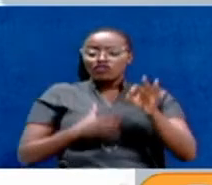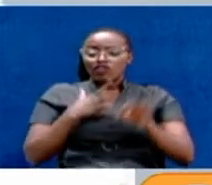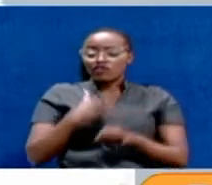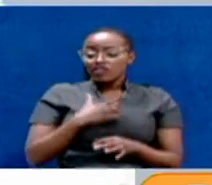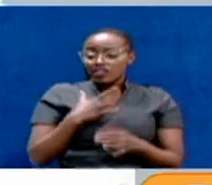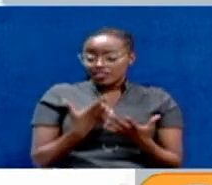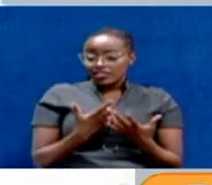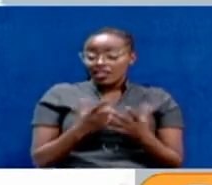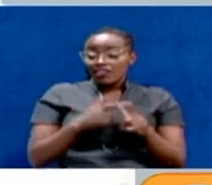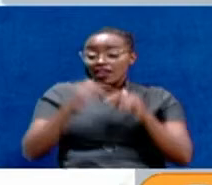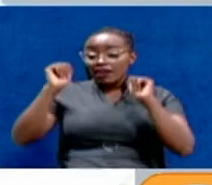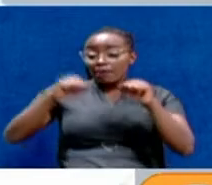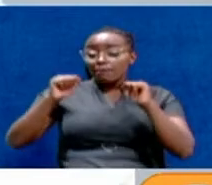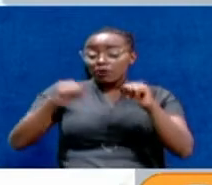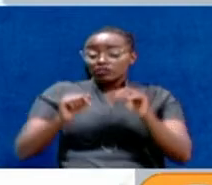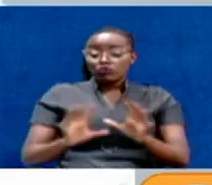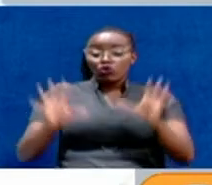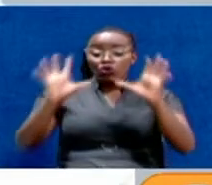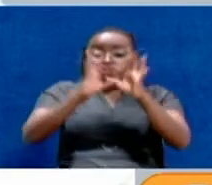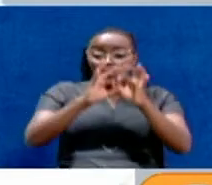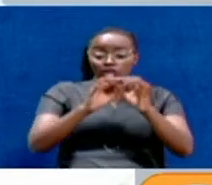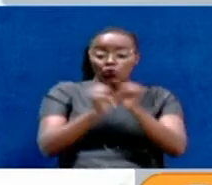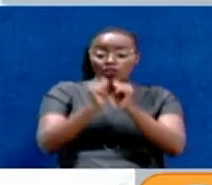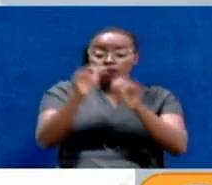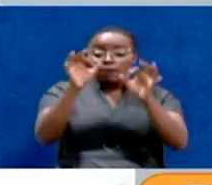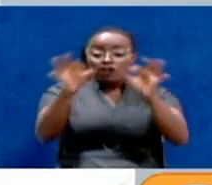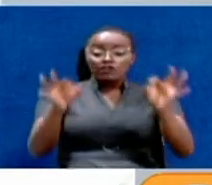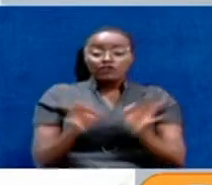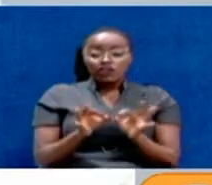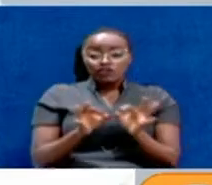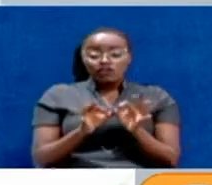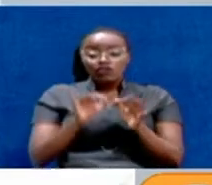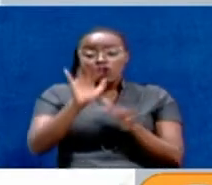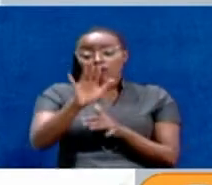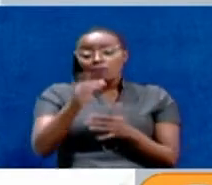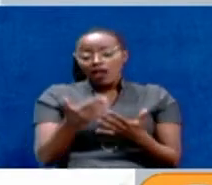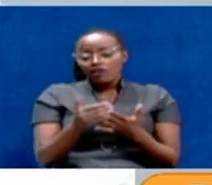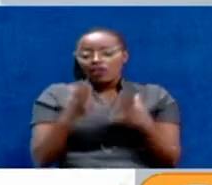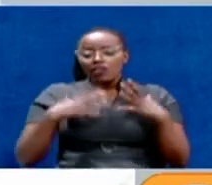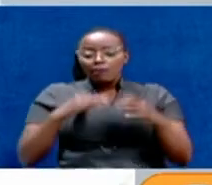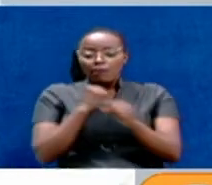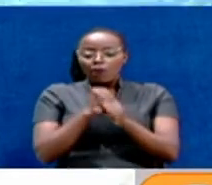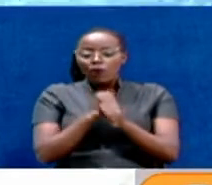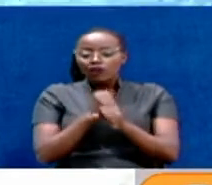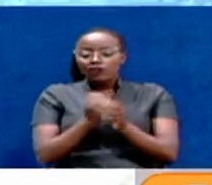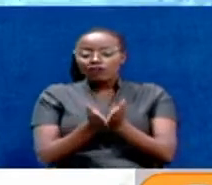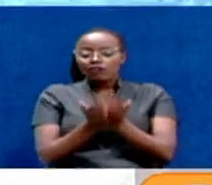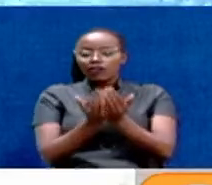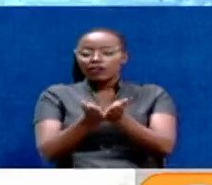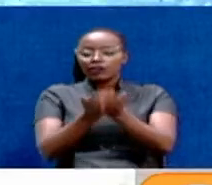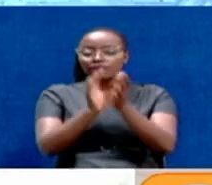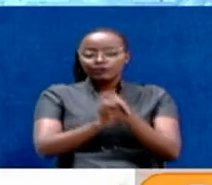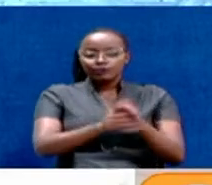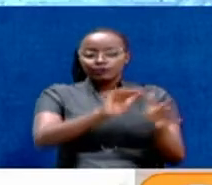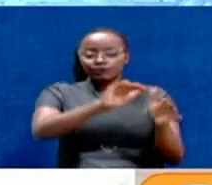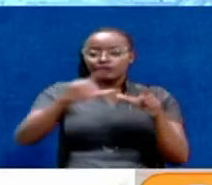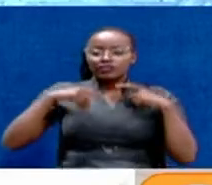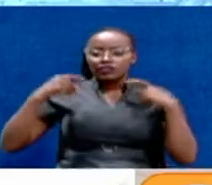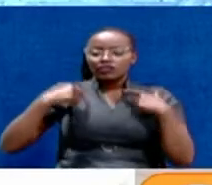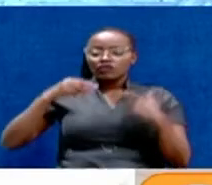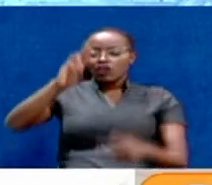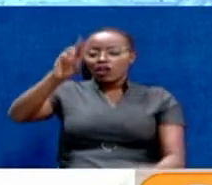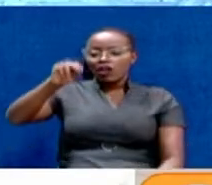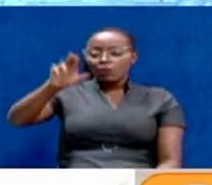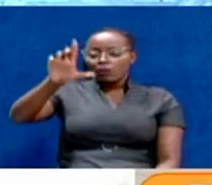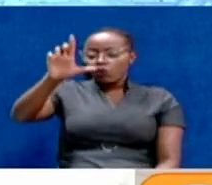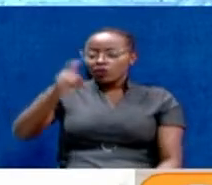chaplain, and they can be able to be connected with their families, with the seafarer in the ship. All right, that was Reverend Moses